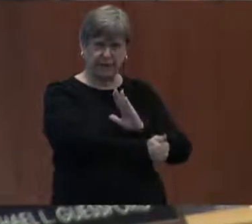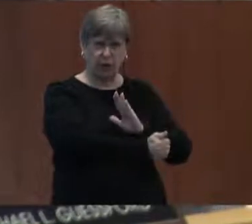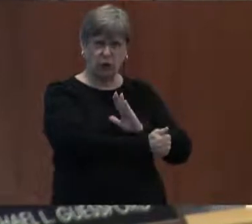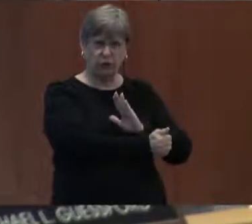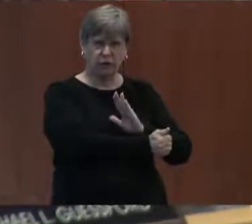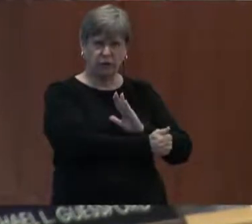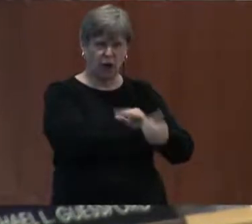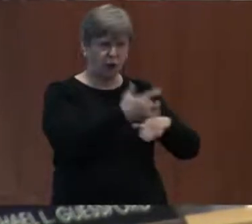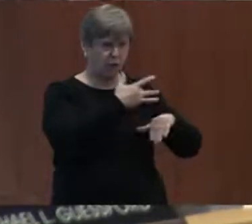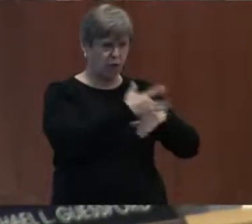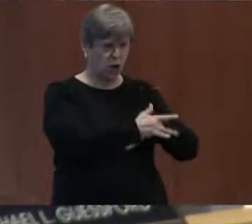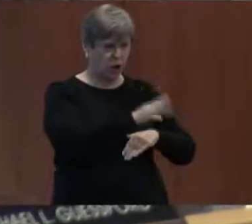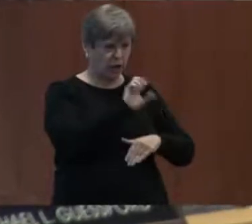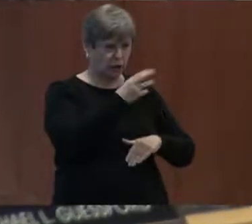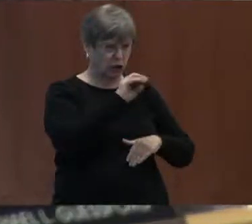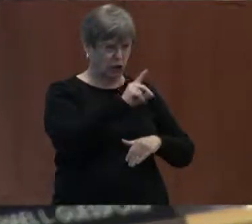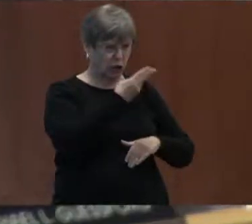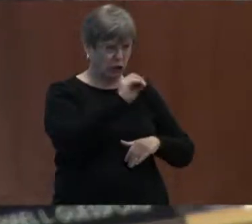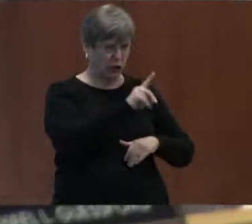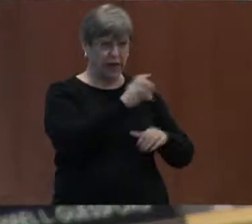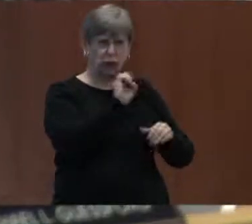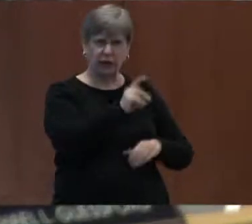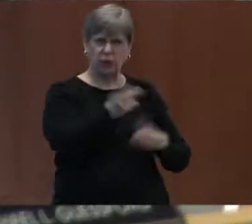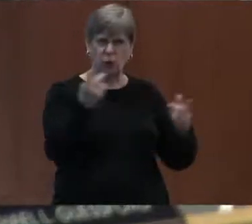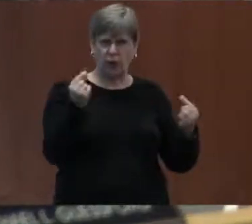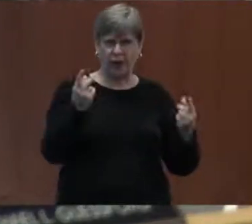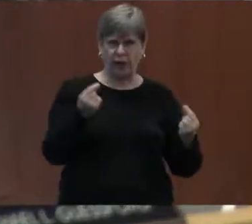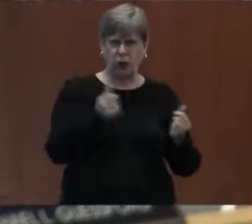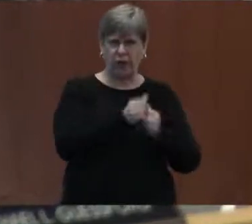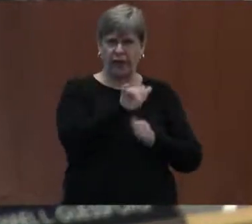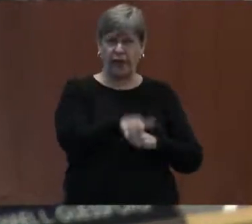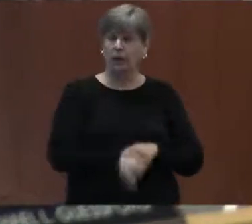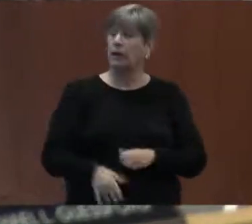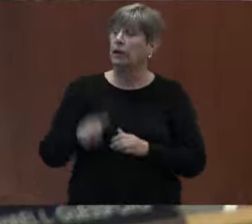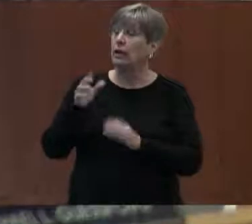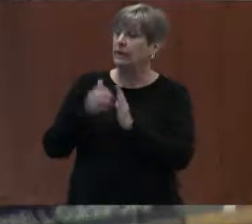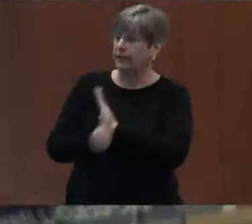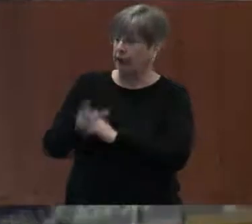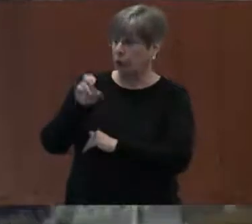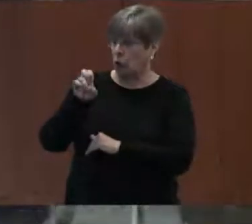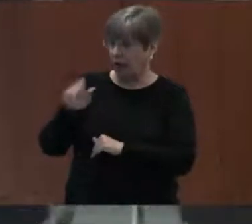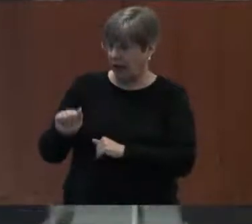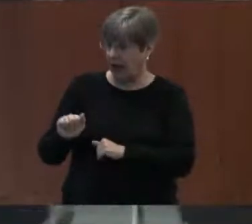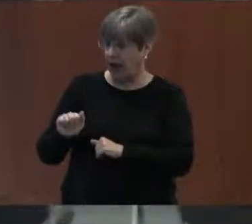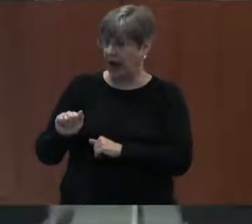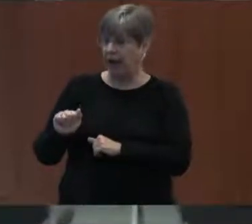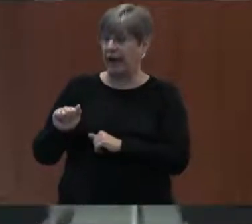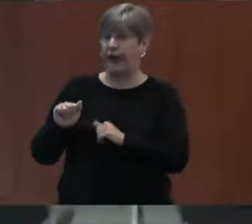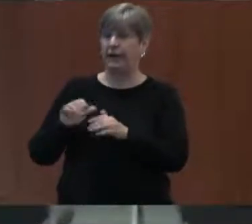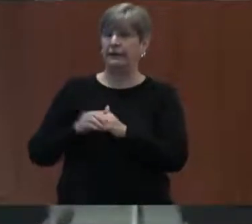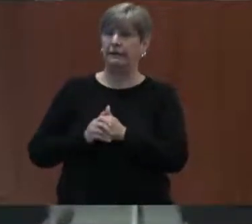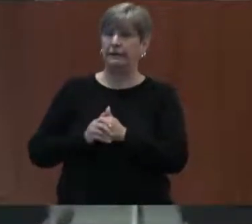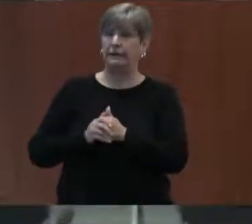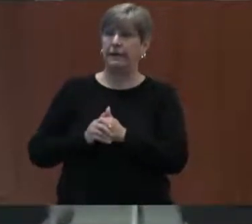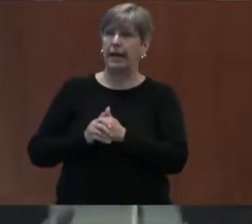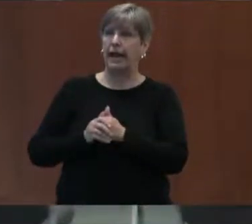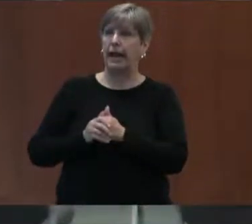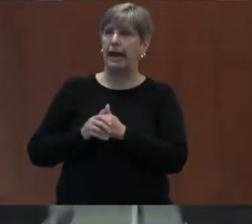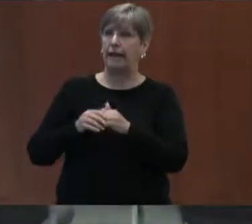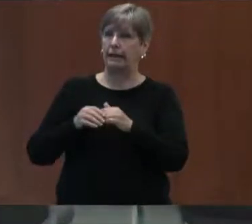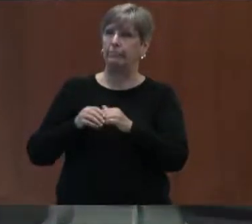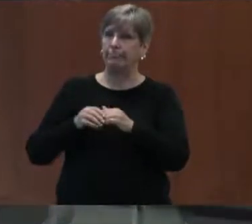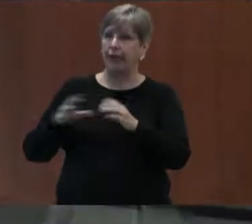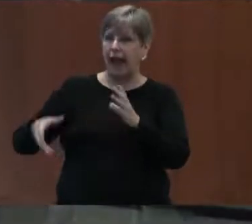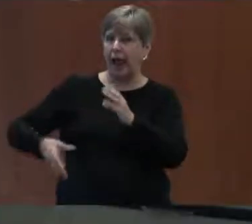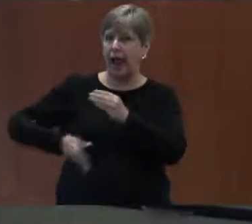say, early childhood education? What do they do there? So the Skills USA is an extension of the program.